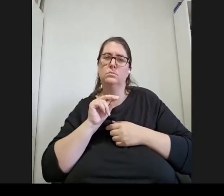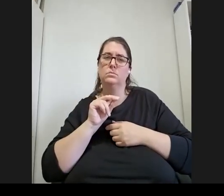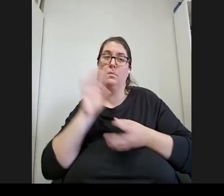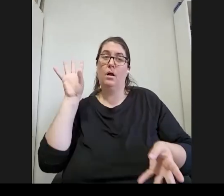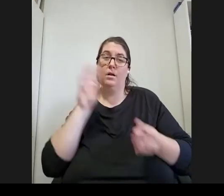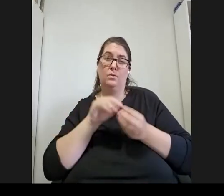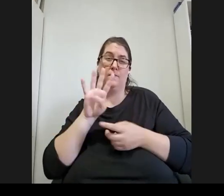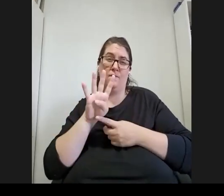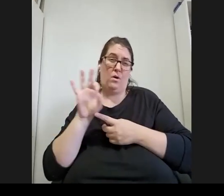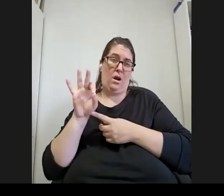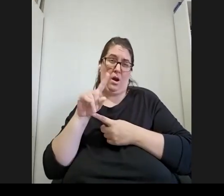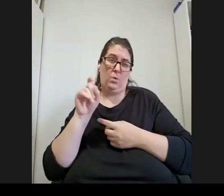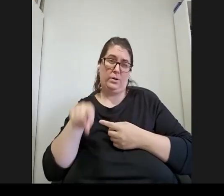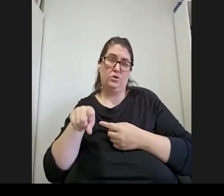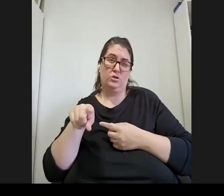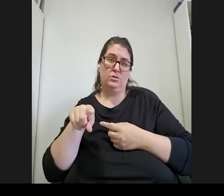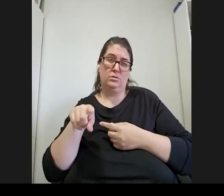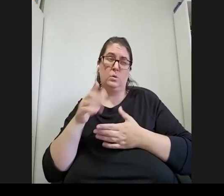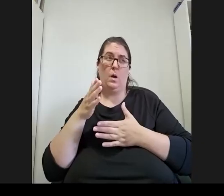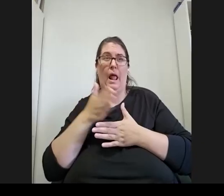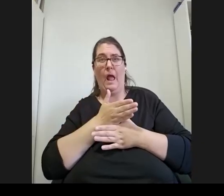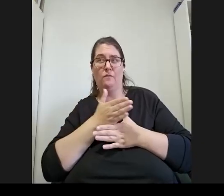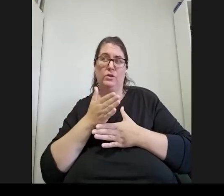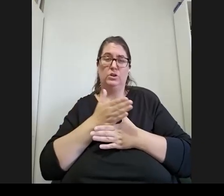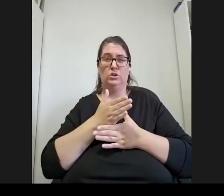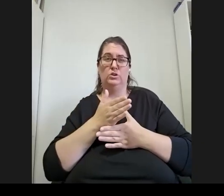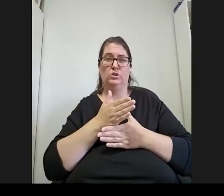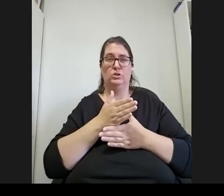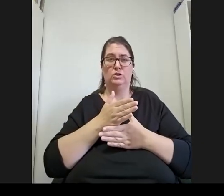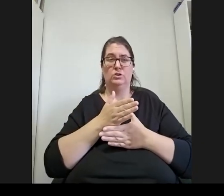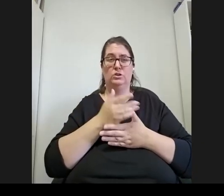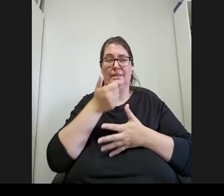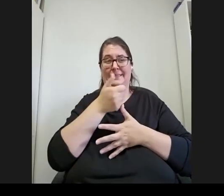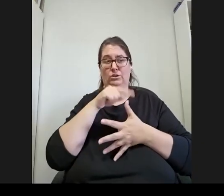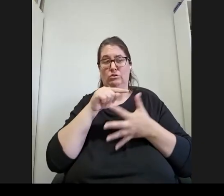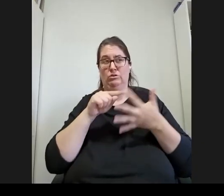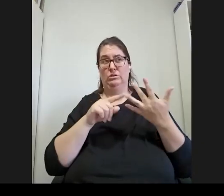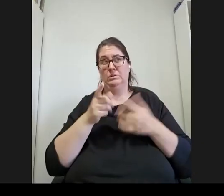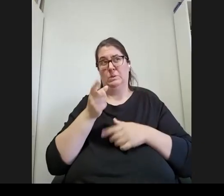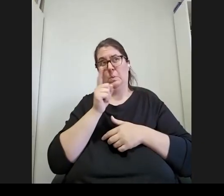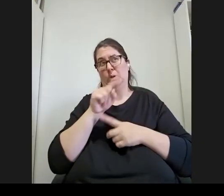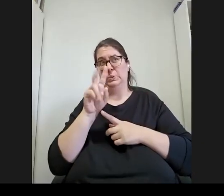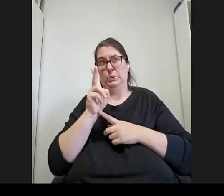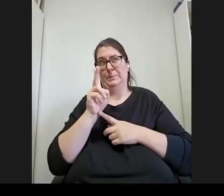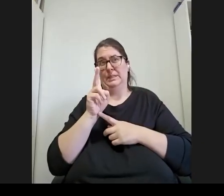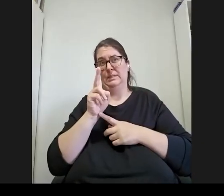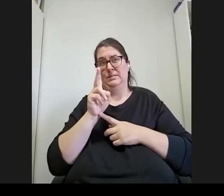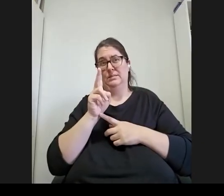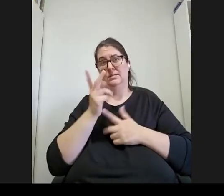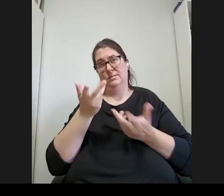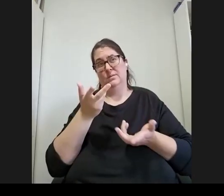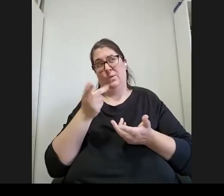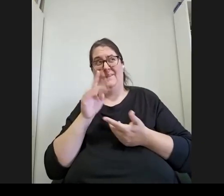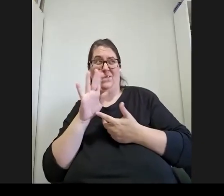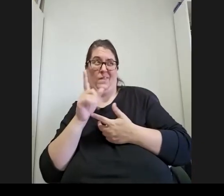49 questions. And on average, I would say each question can take 1 to 2 minutes, right? So when Emma says around